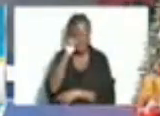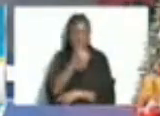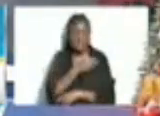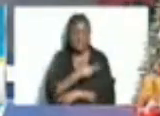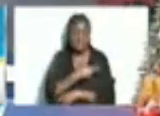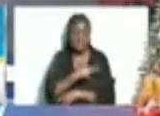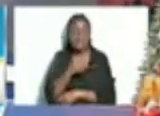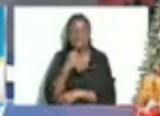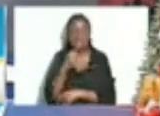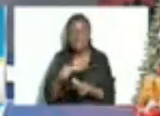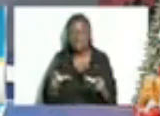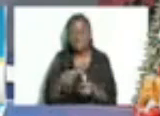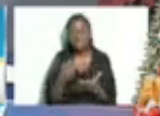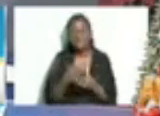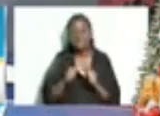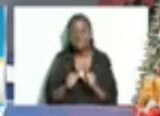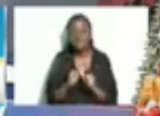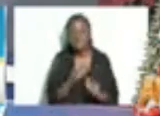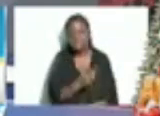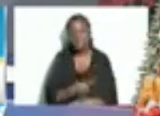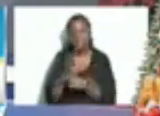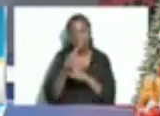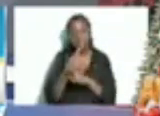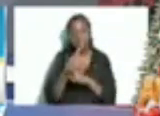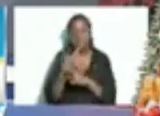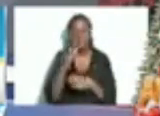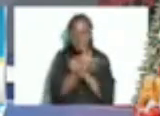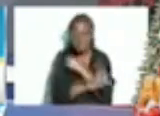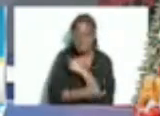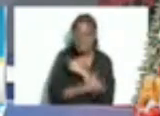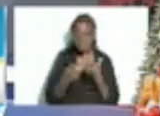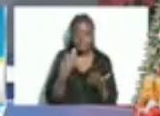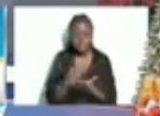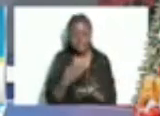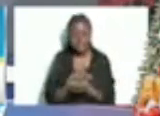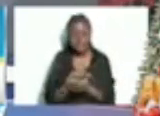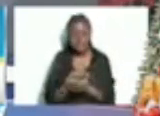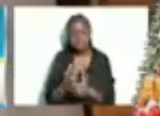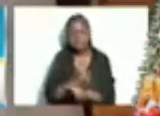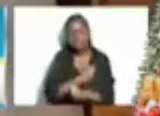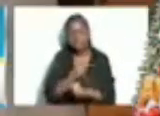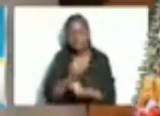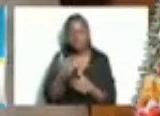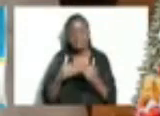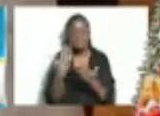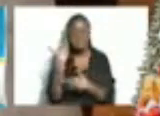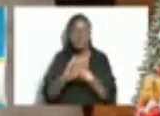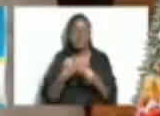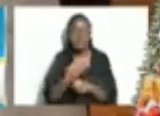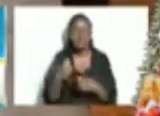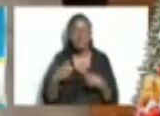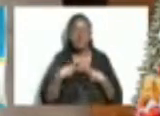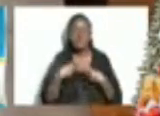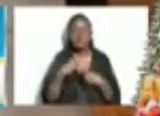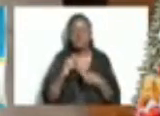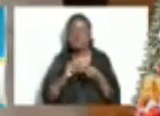local economy continues to rebound and the country's fiscal position is stronger than last year. We had the unemployment